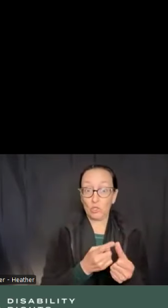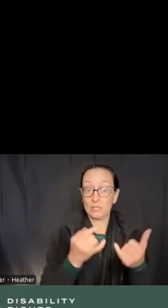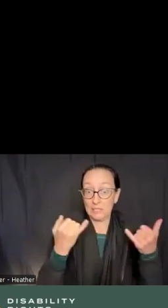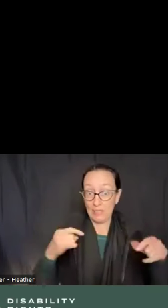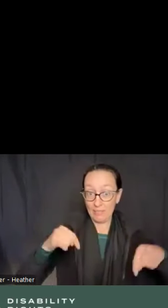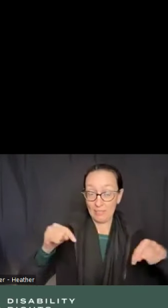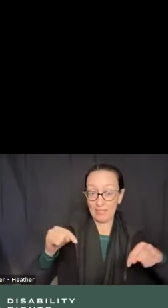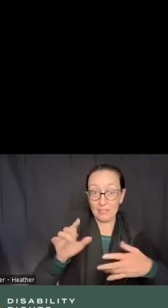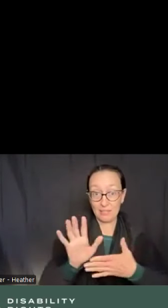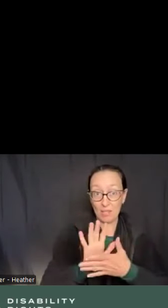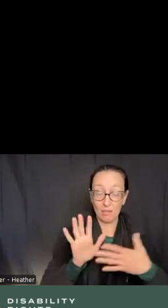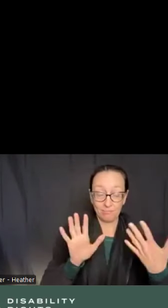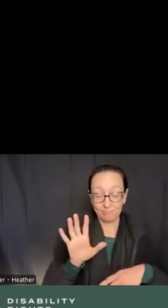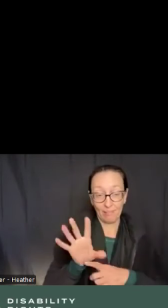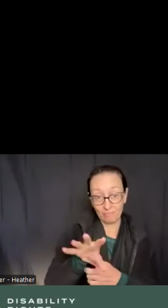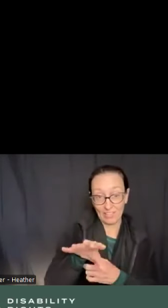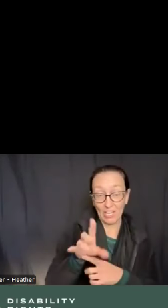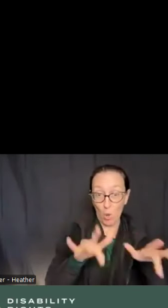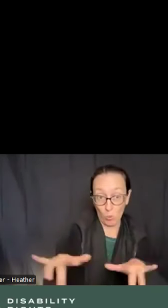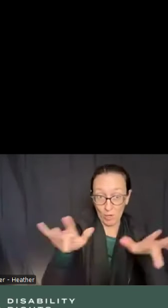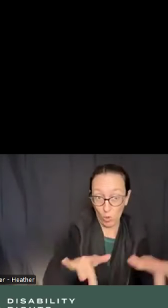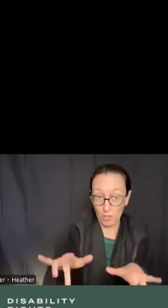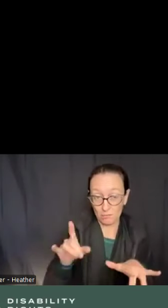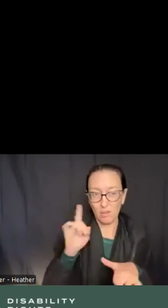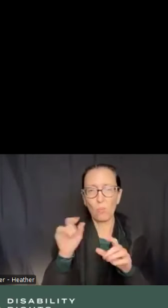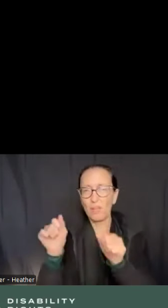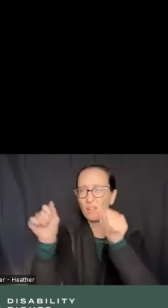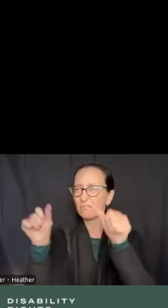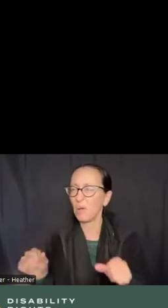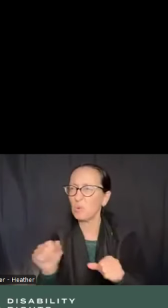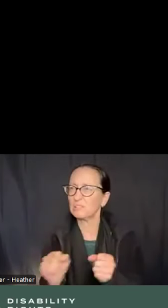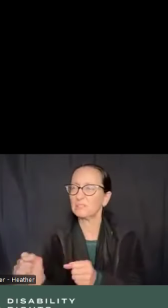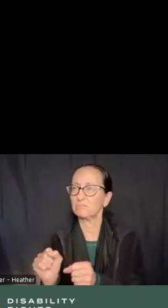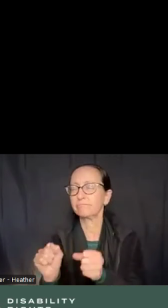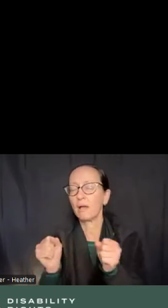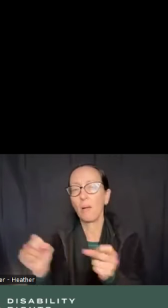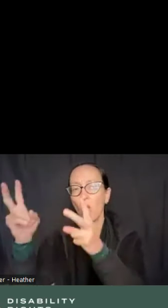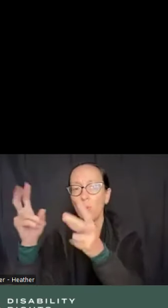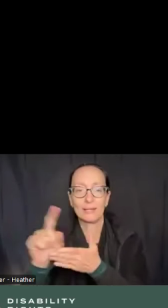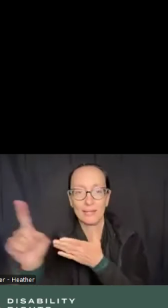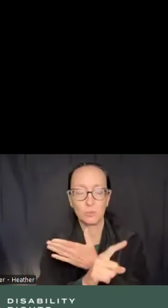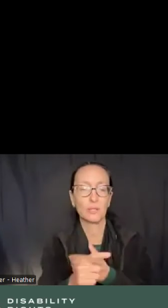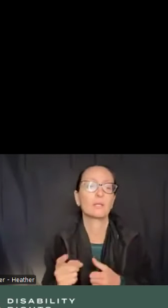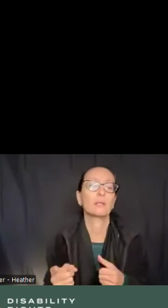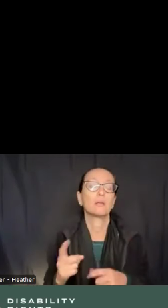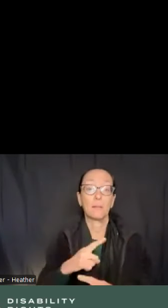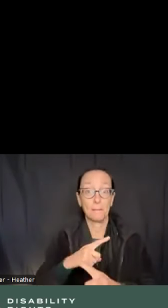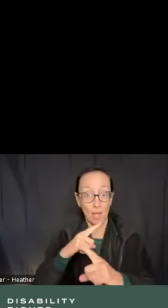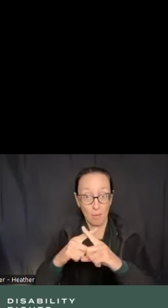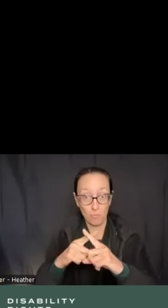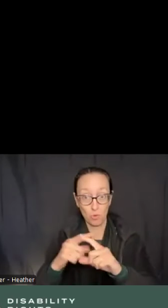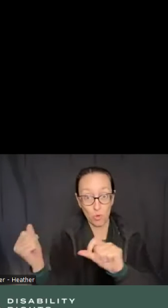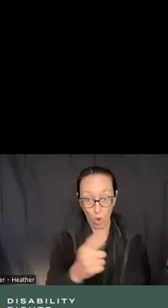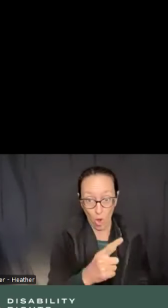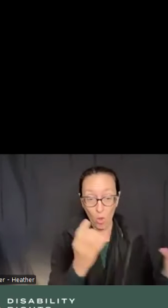week. Second off, we do have everyone muted and we will unmute you when questions come. So